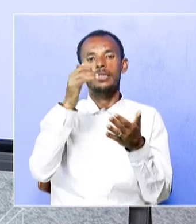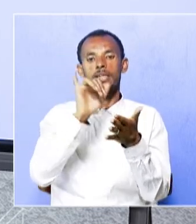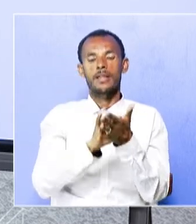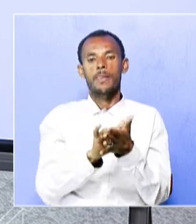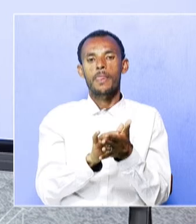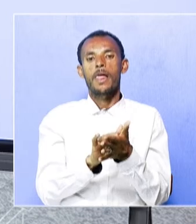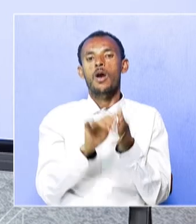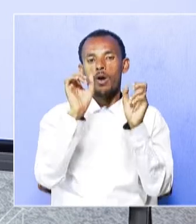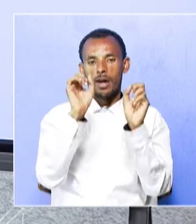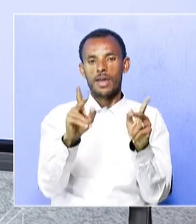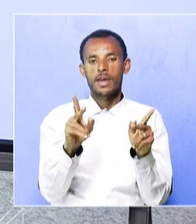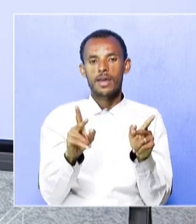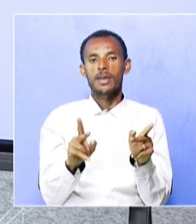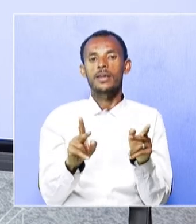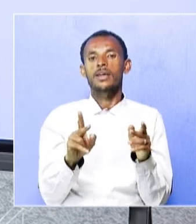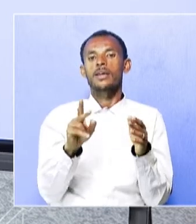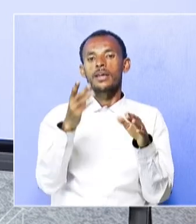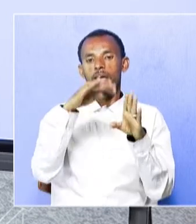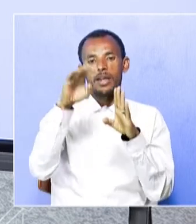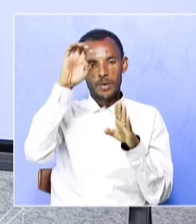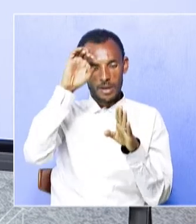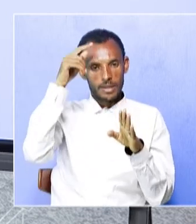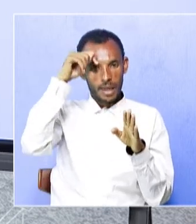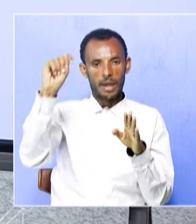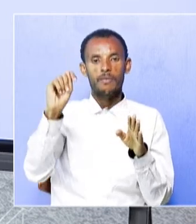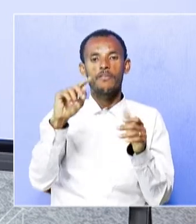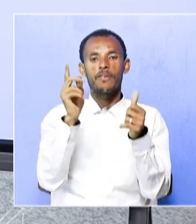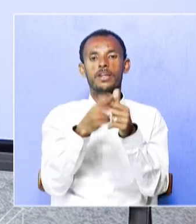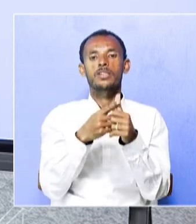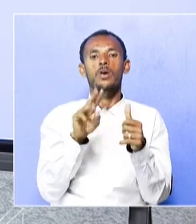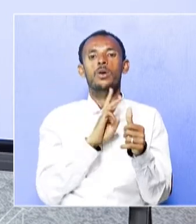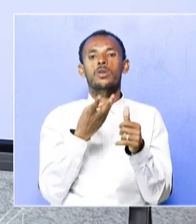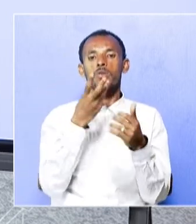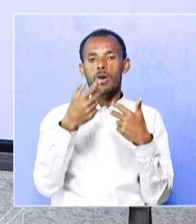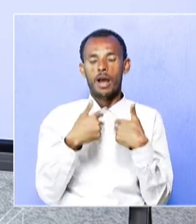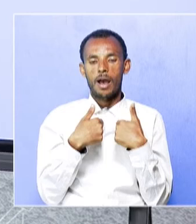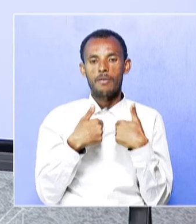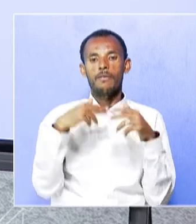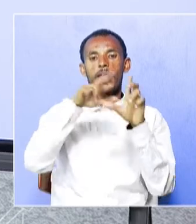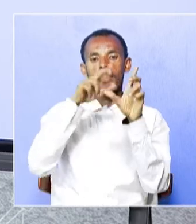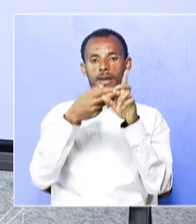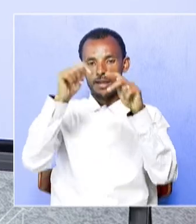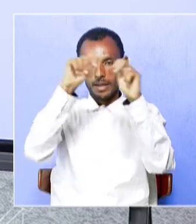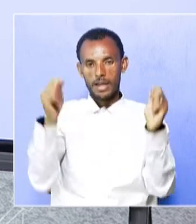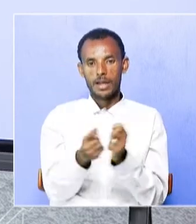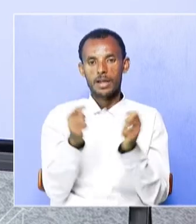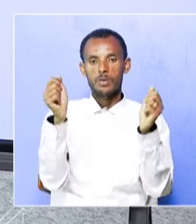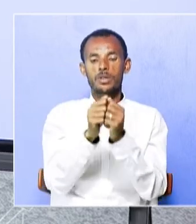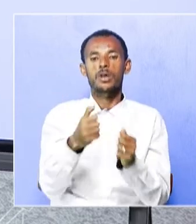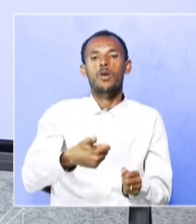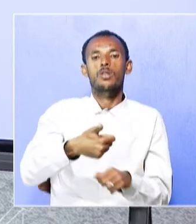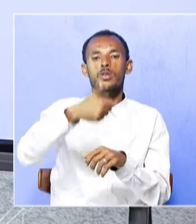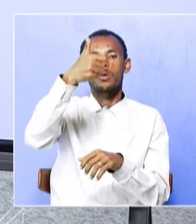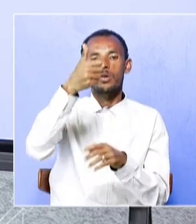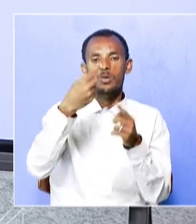stating. Okay, in a Euclid's theorem, first of all, we need to have a right-angled triangle with an altitude to